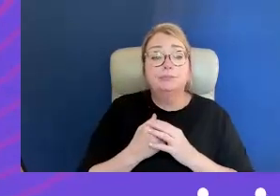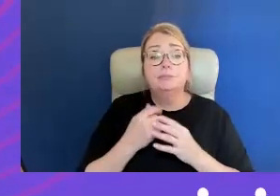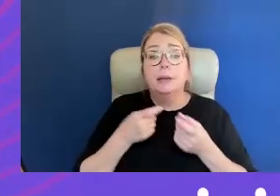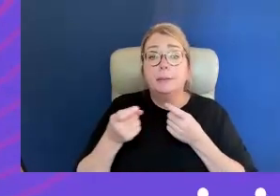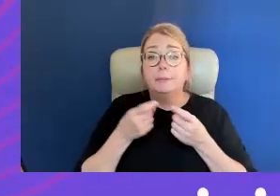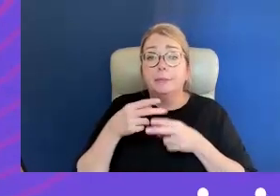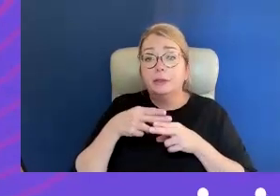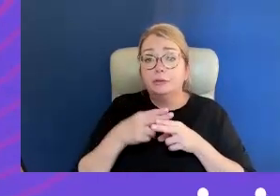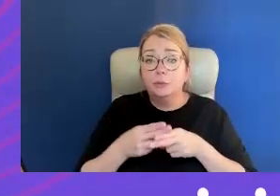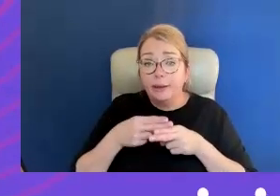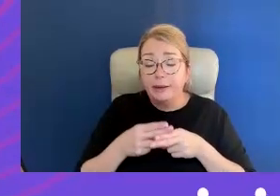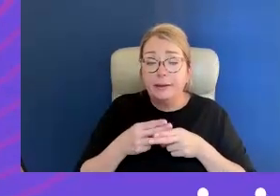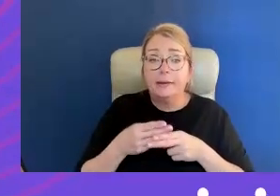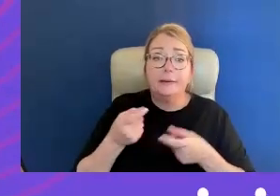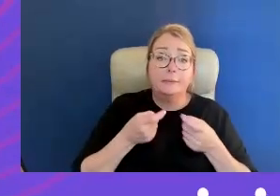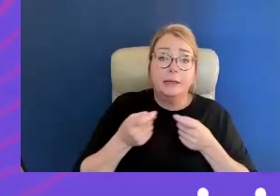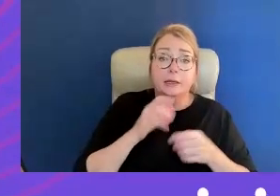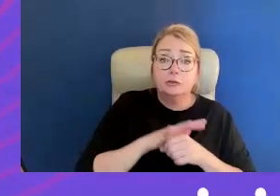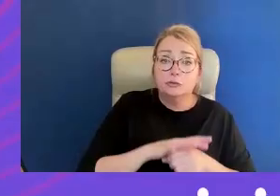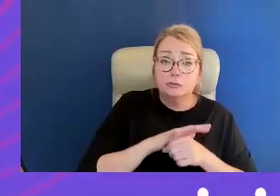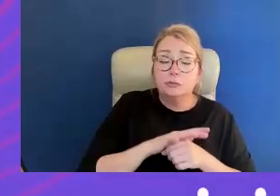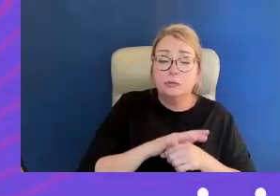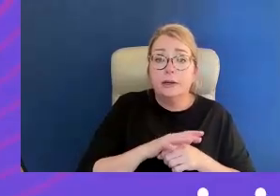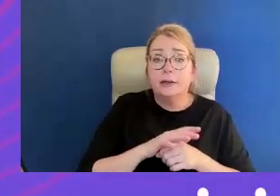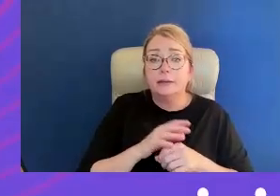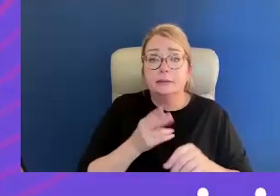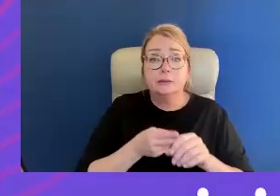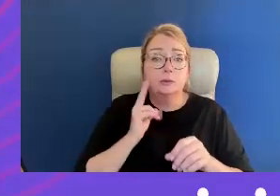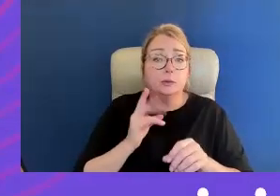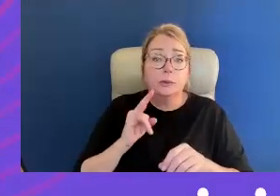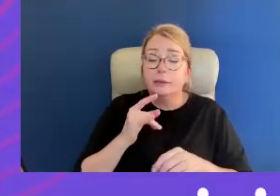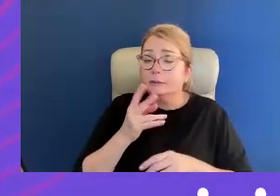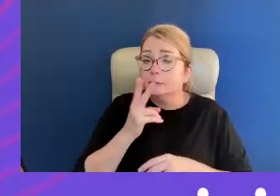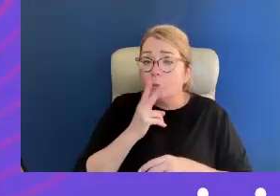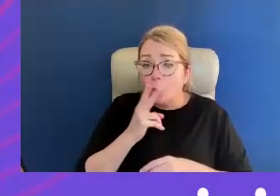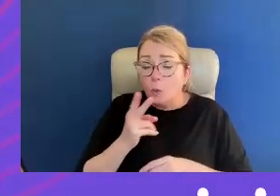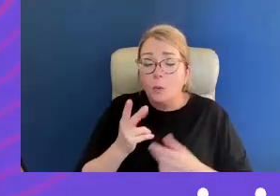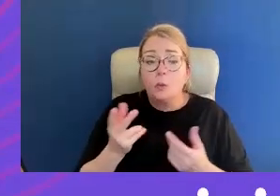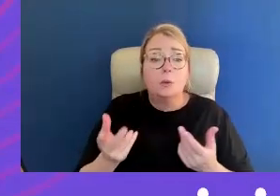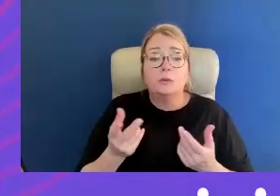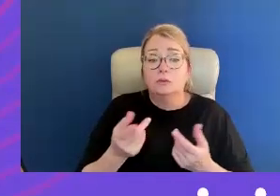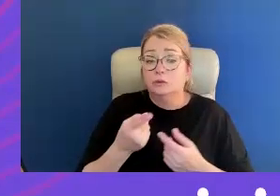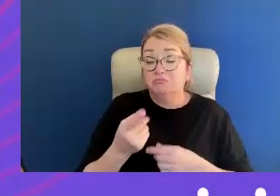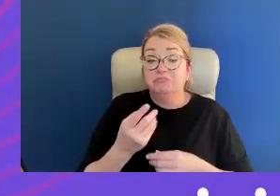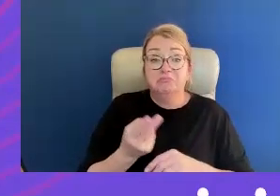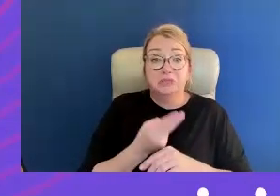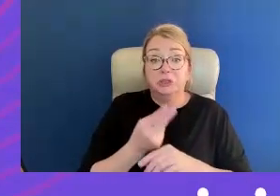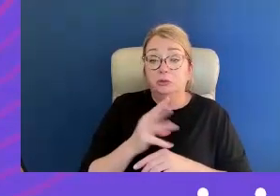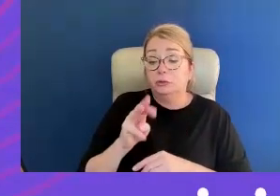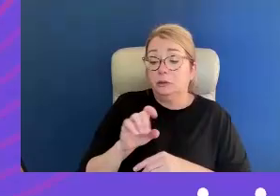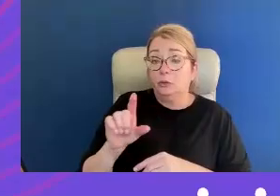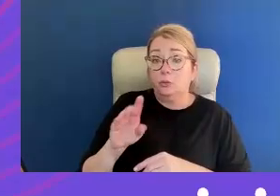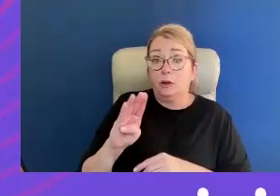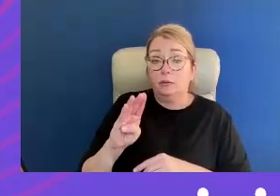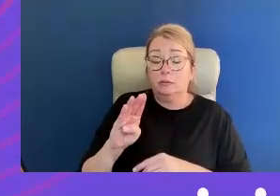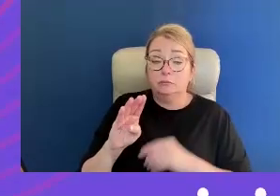weight, reduce stress, quit tobacco, eat healthier, and increase activity just by using a wellness coach. You also have